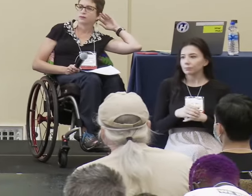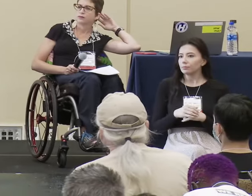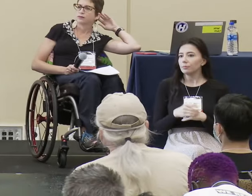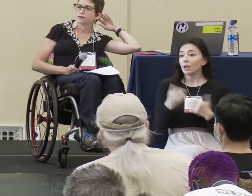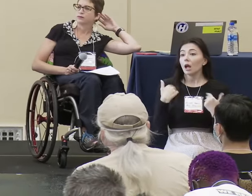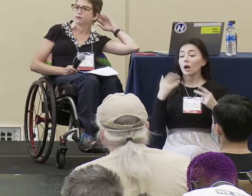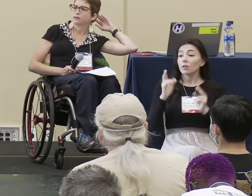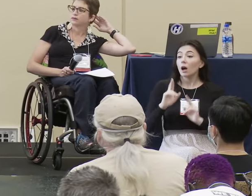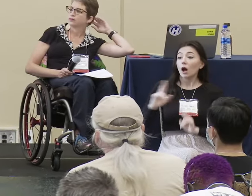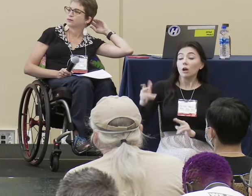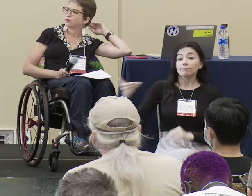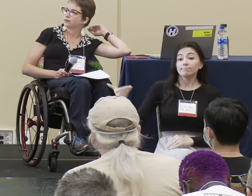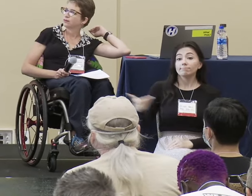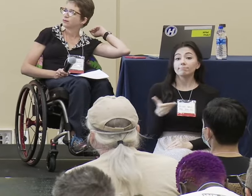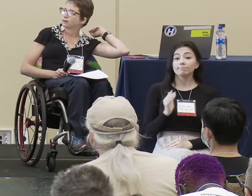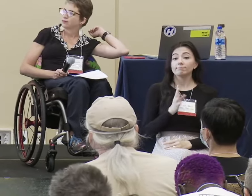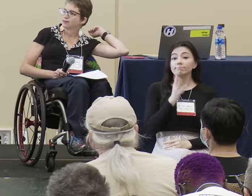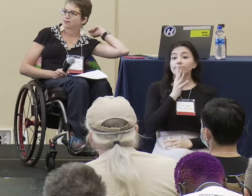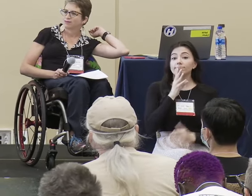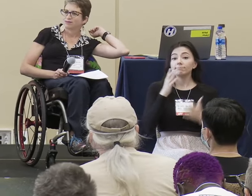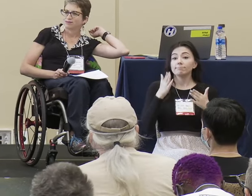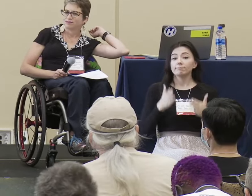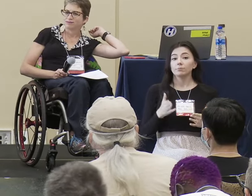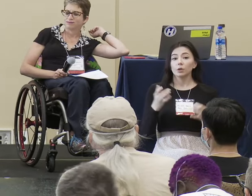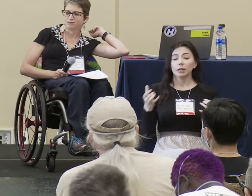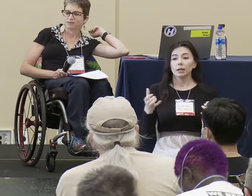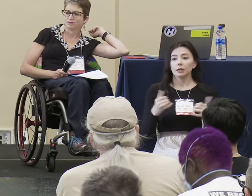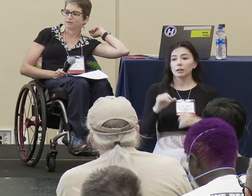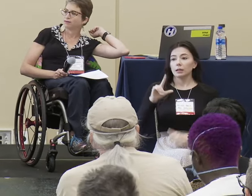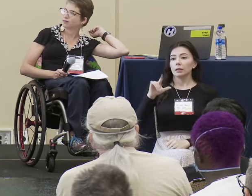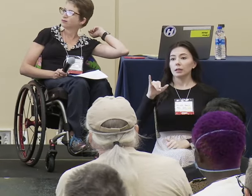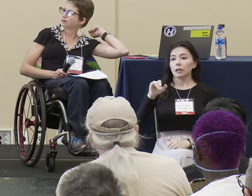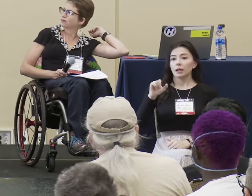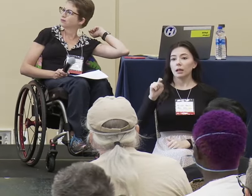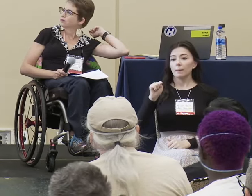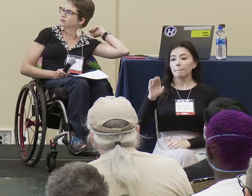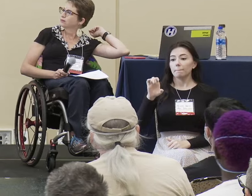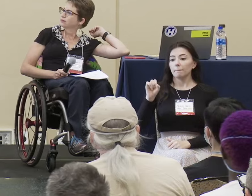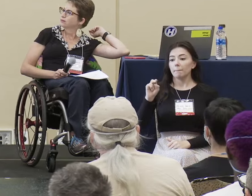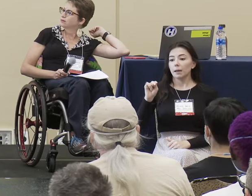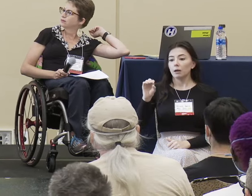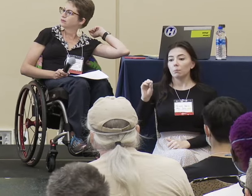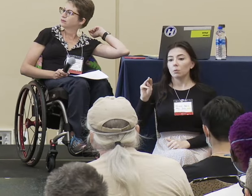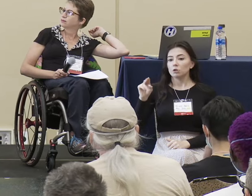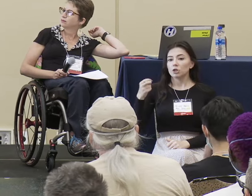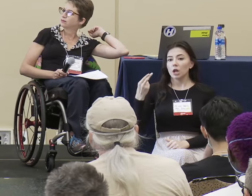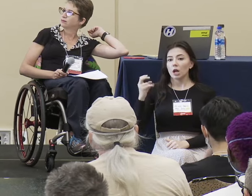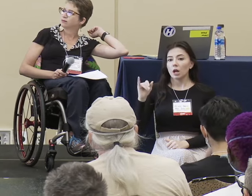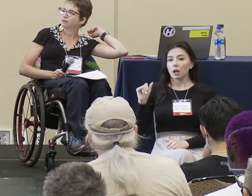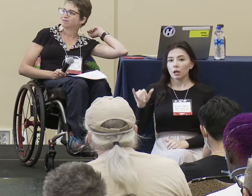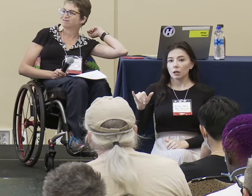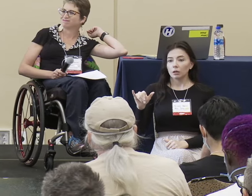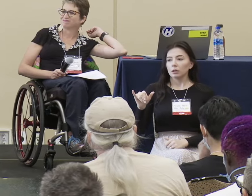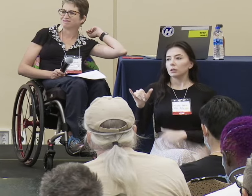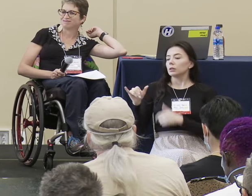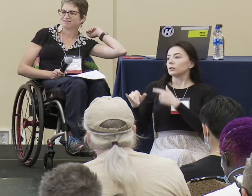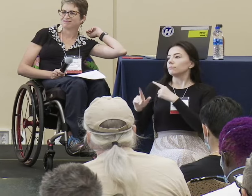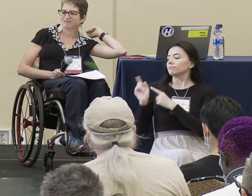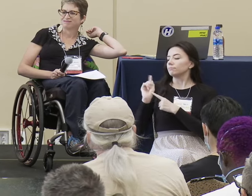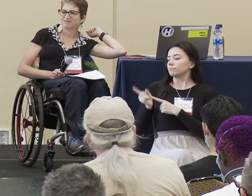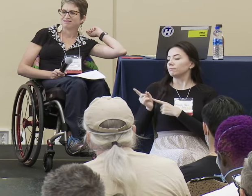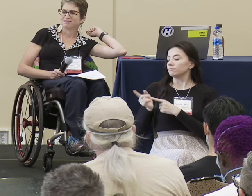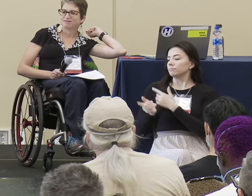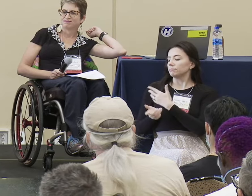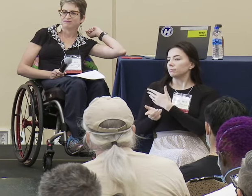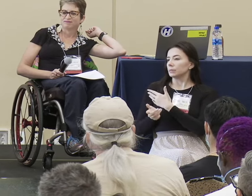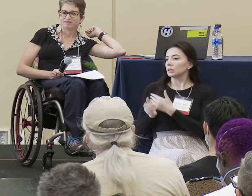privilege of introducing our speaker today, Liat Ben-Moshe. In just a minute here.